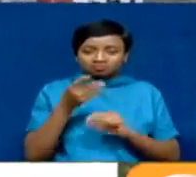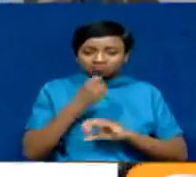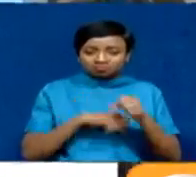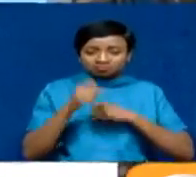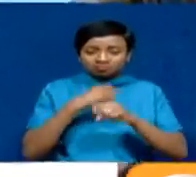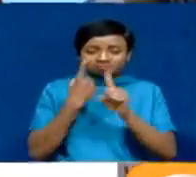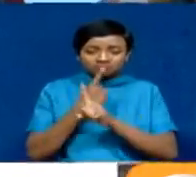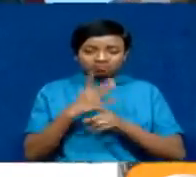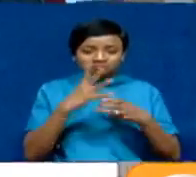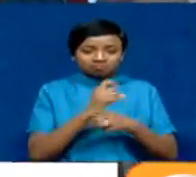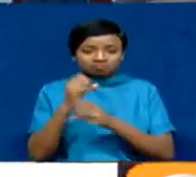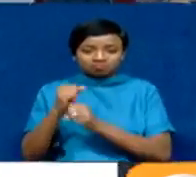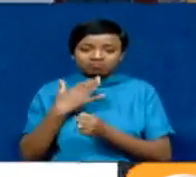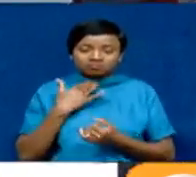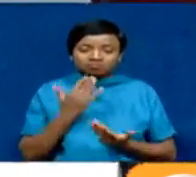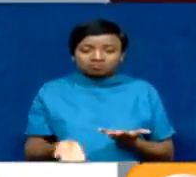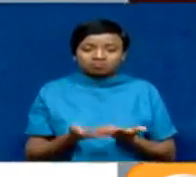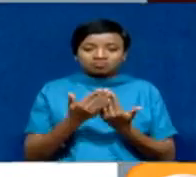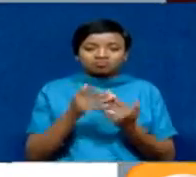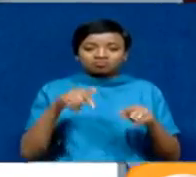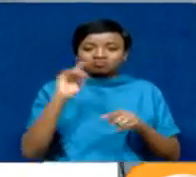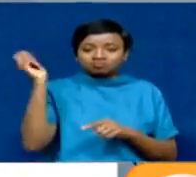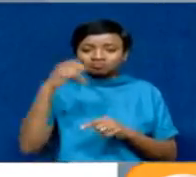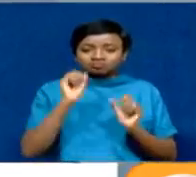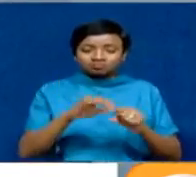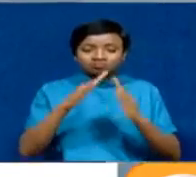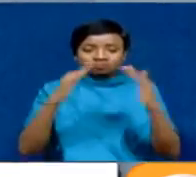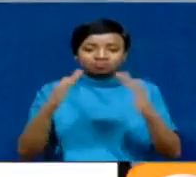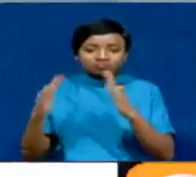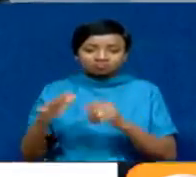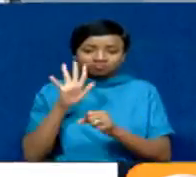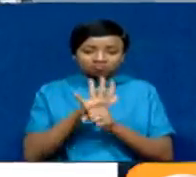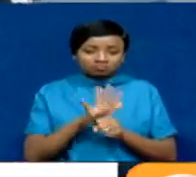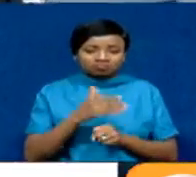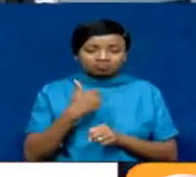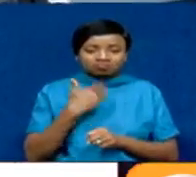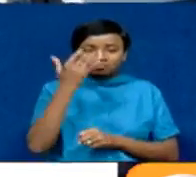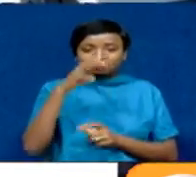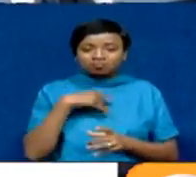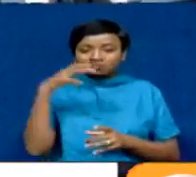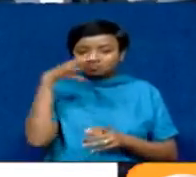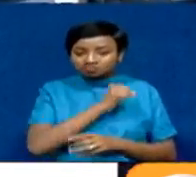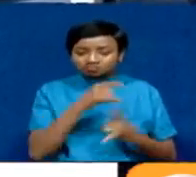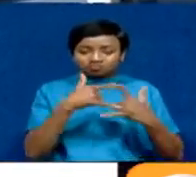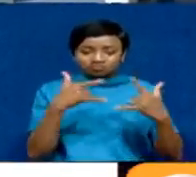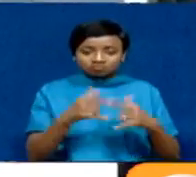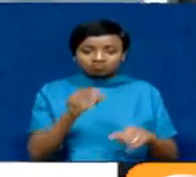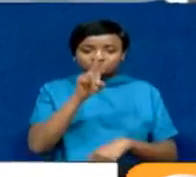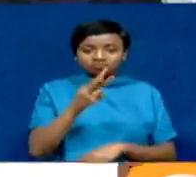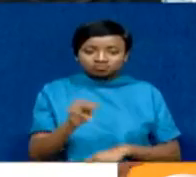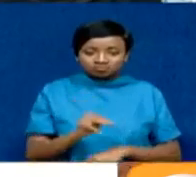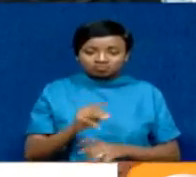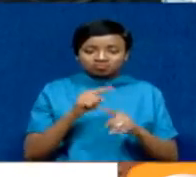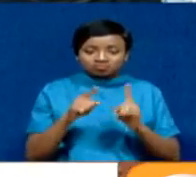by stakeholders to address Kenya's housing shortage, which currently stands at over 2 million homes and is growing at a rate of